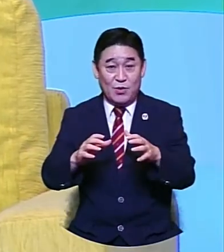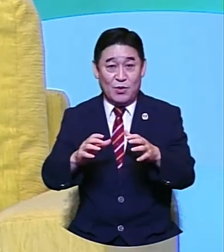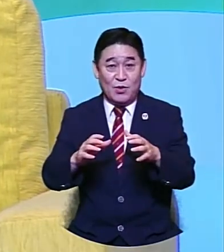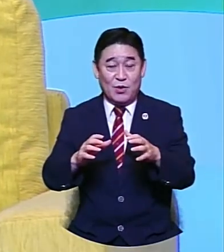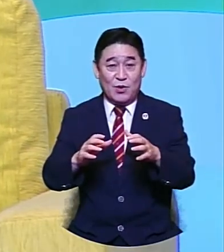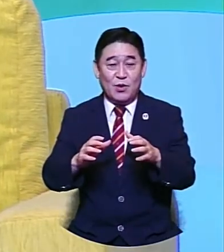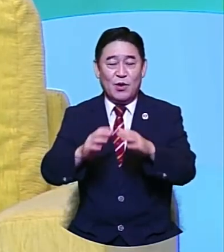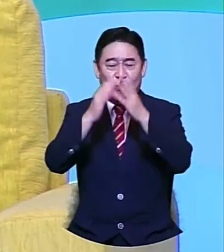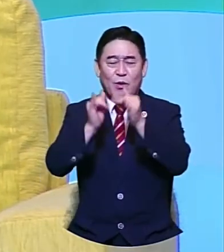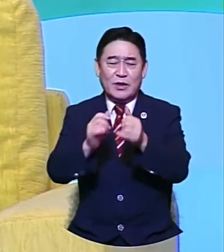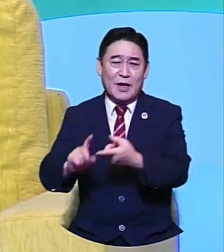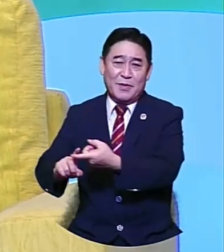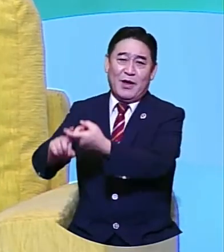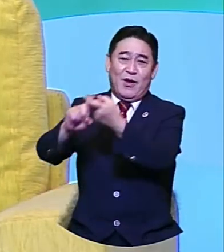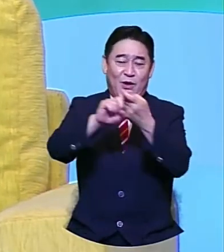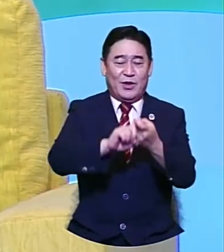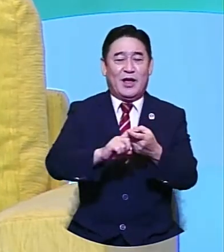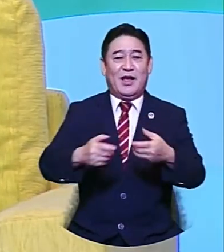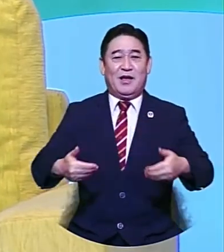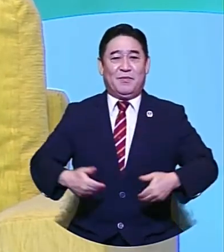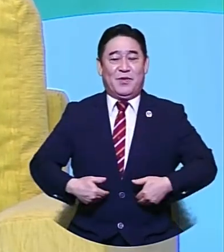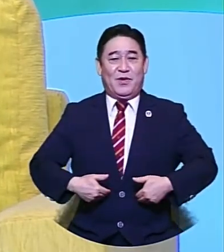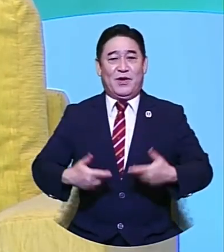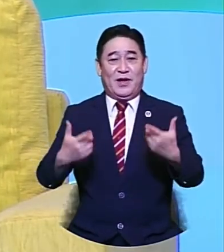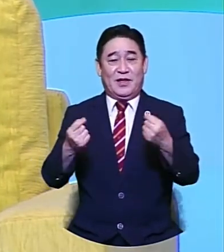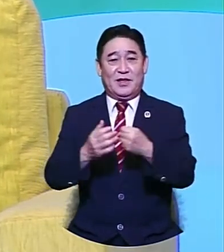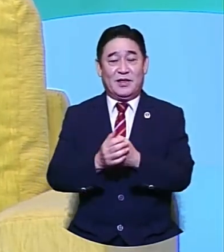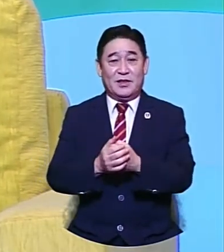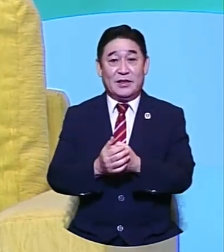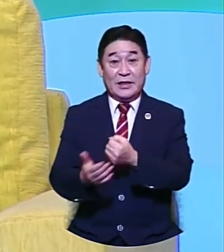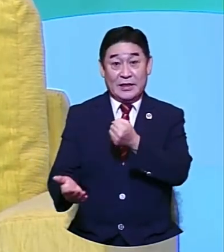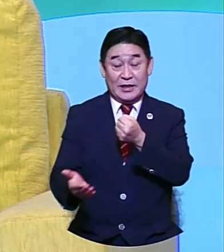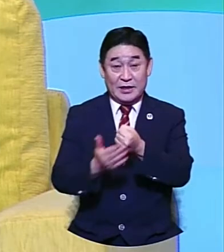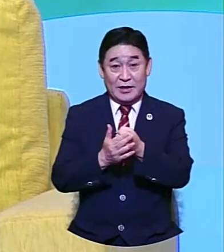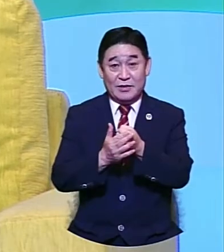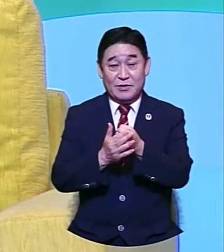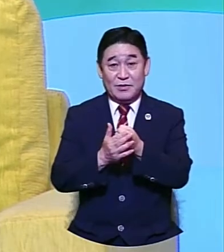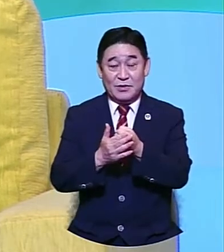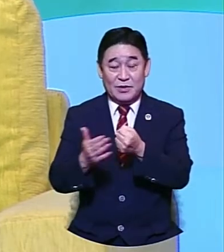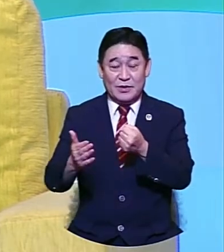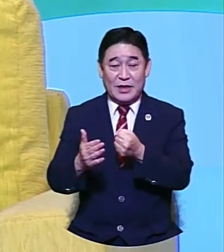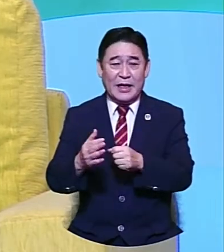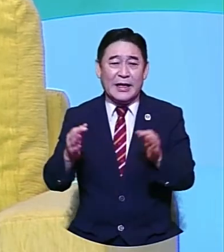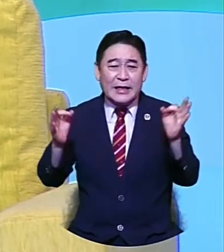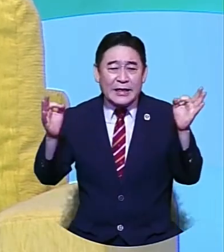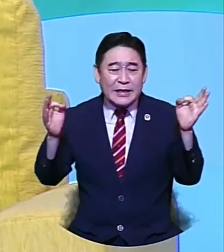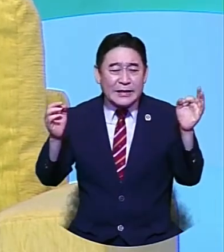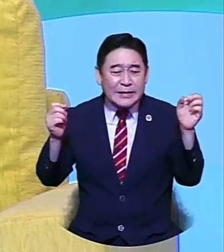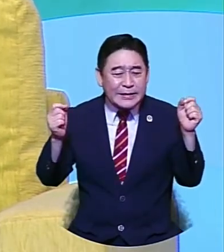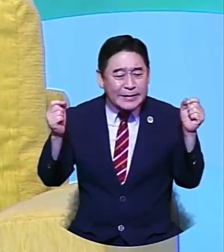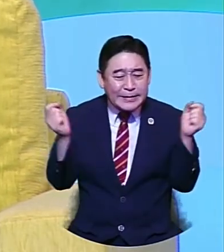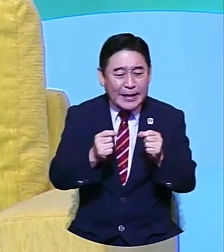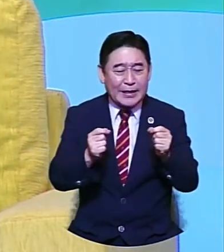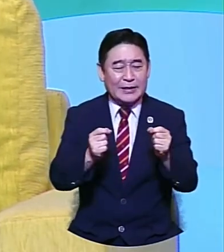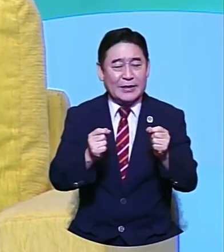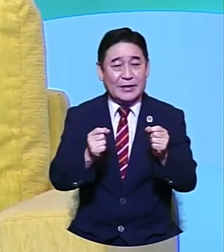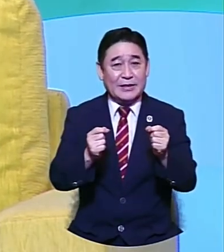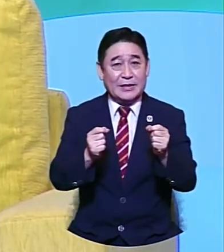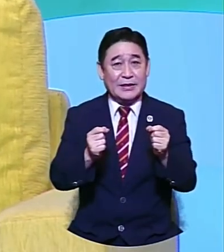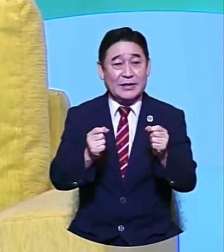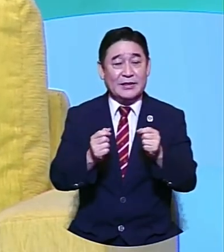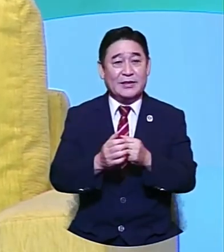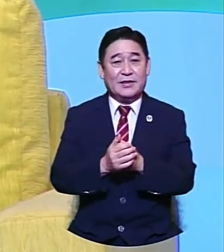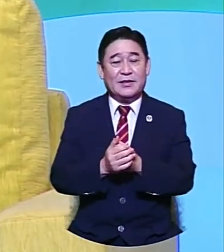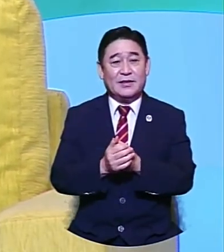So if we evaluate and monitor only in a shorter term and in a very